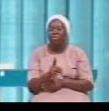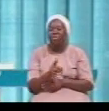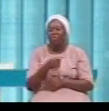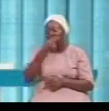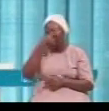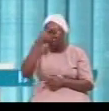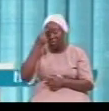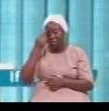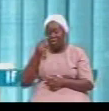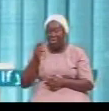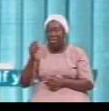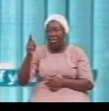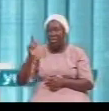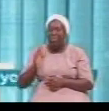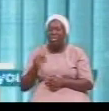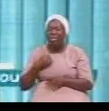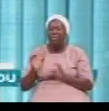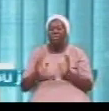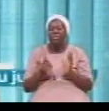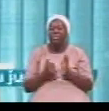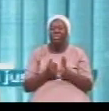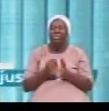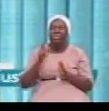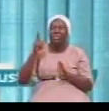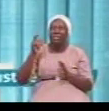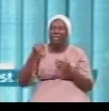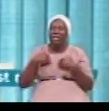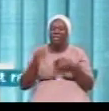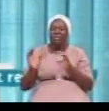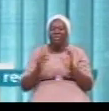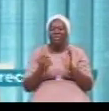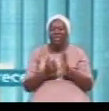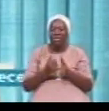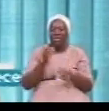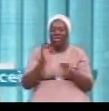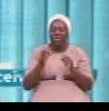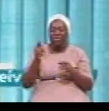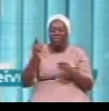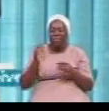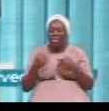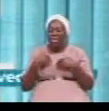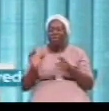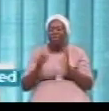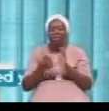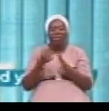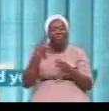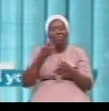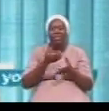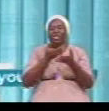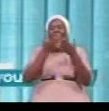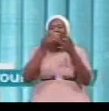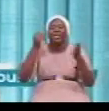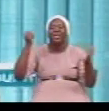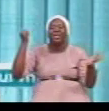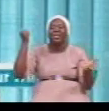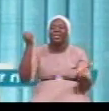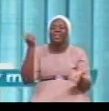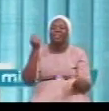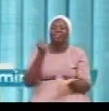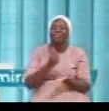Because God has done it. He has done it. If God has done it for you, shout the loudest, amen. Amen.